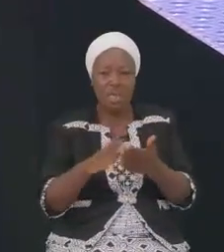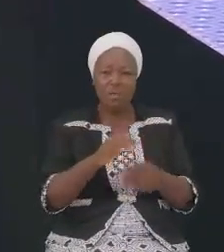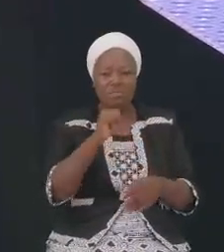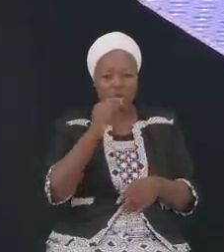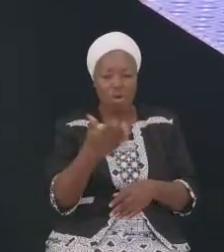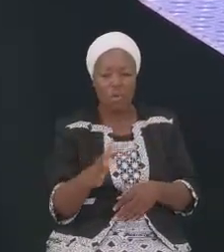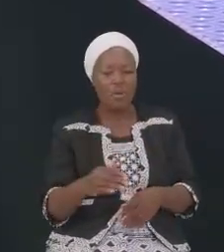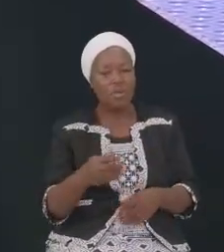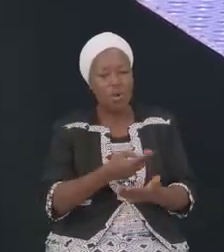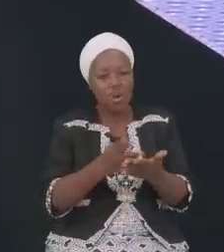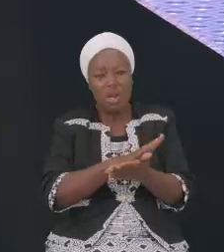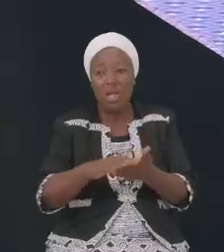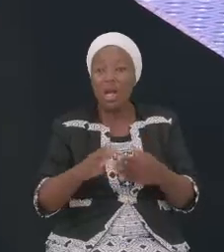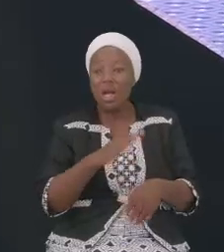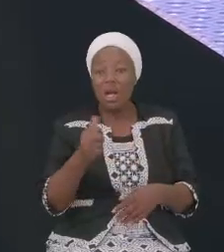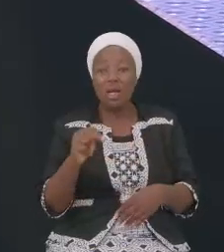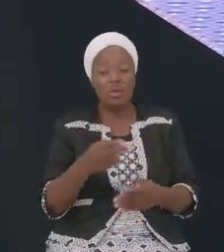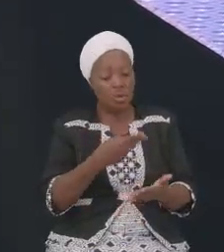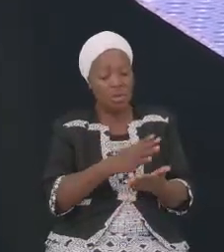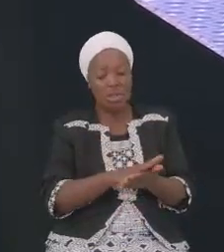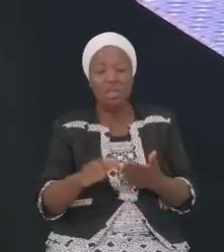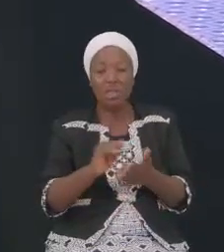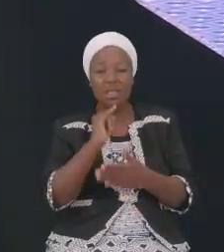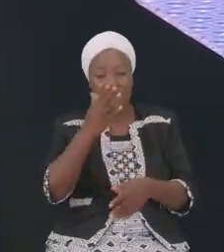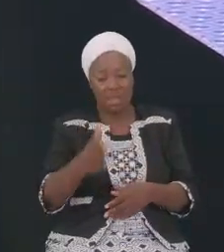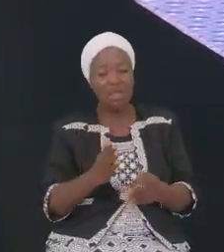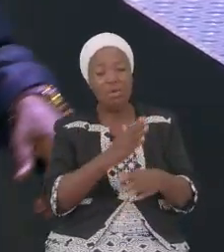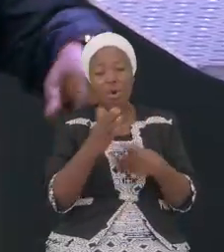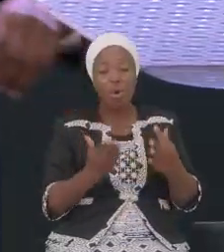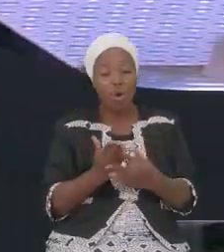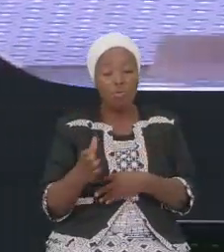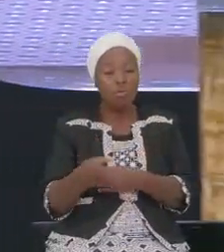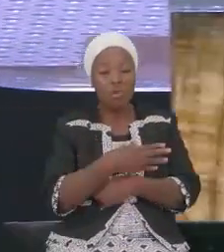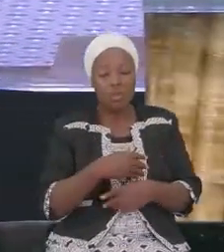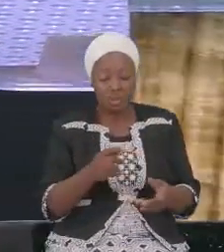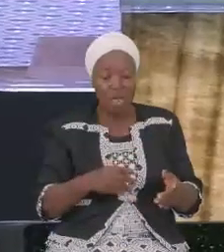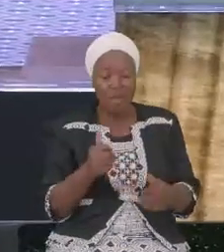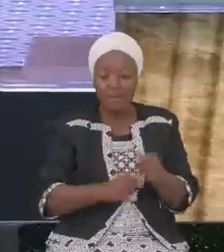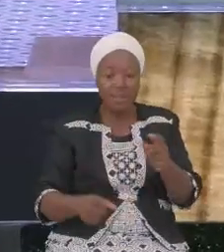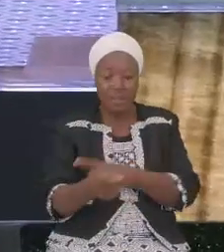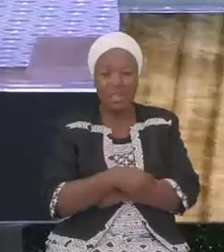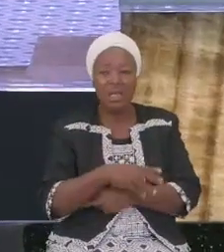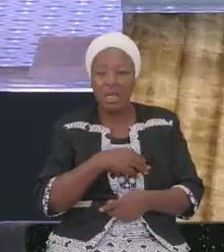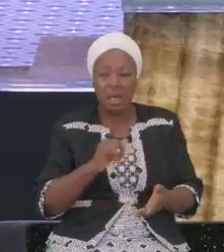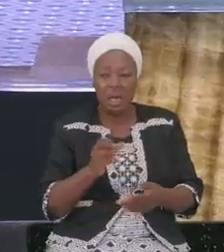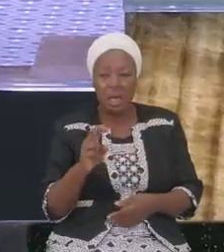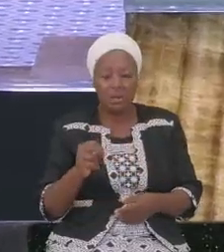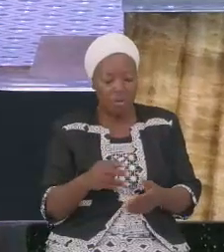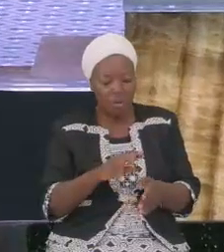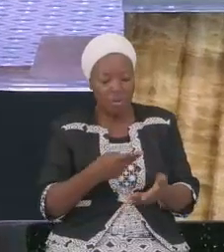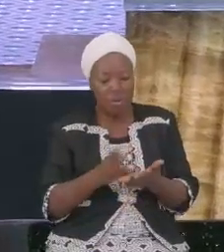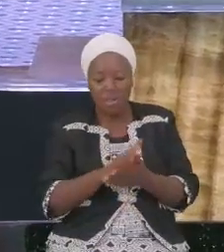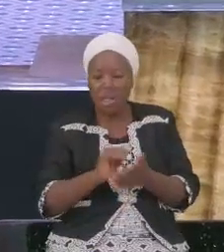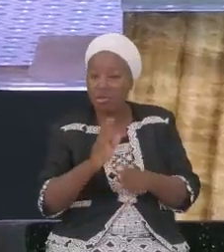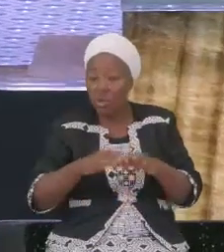uncompromising holiness, and holiness that is there through and through, and holiness that you don't have to open your eyes wide and